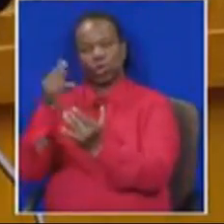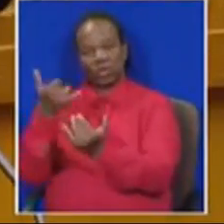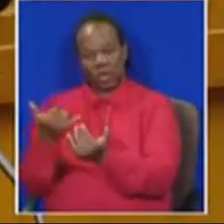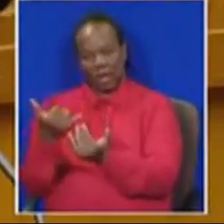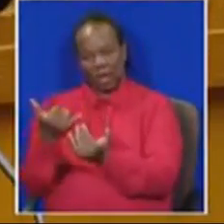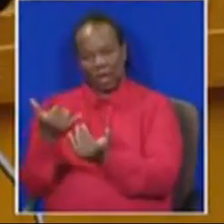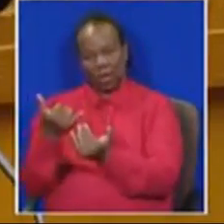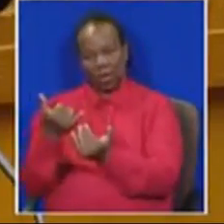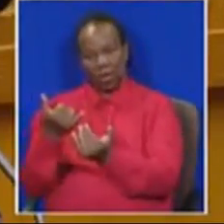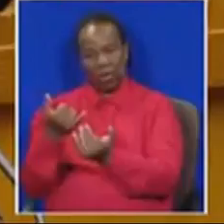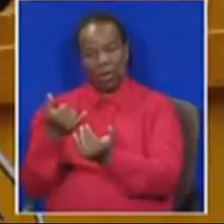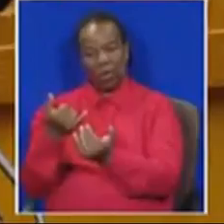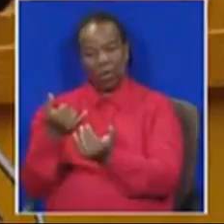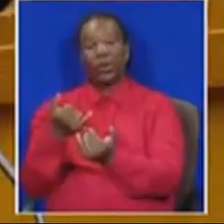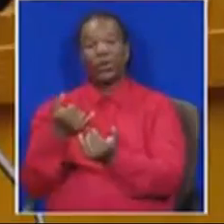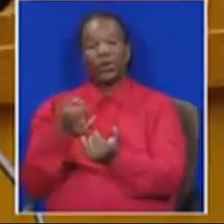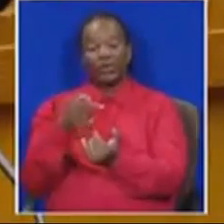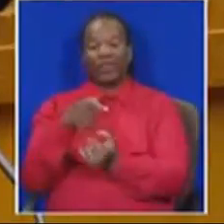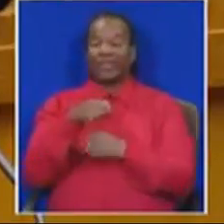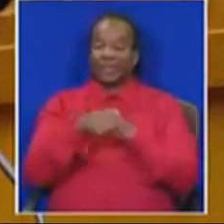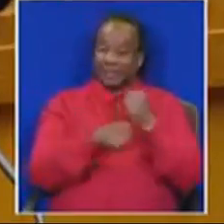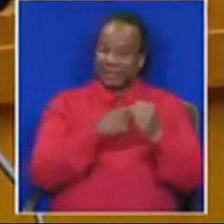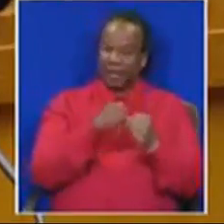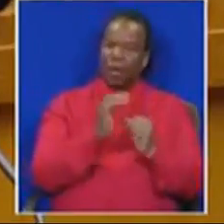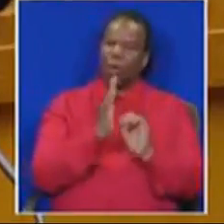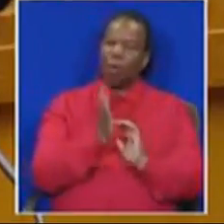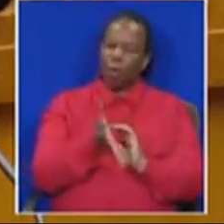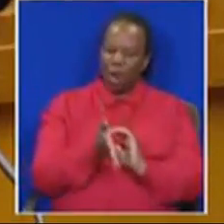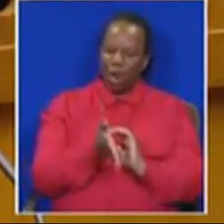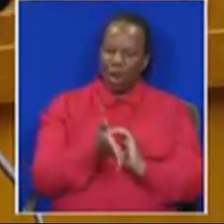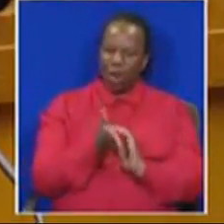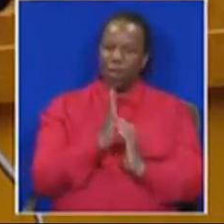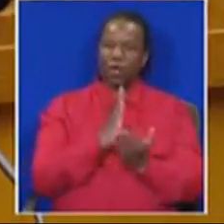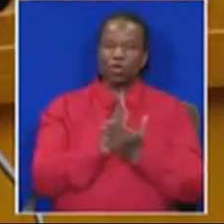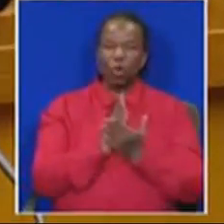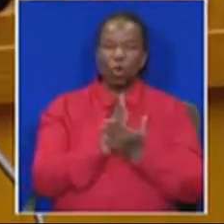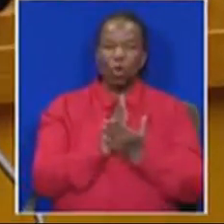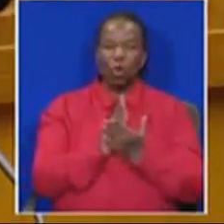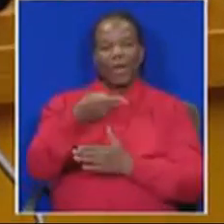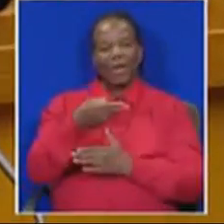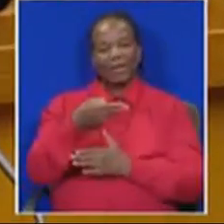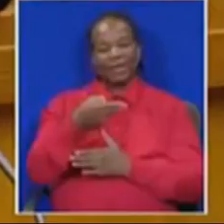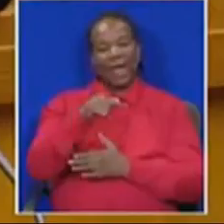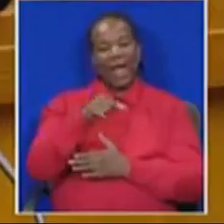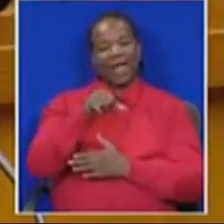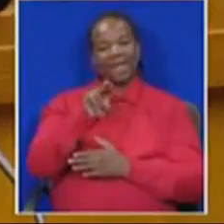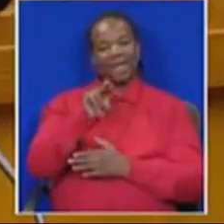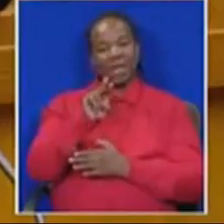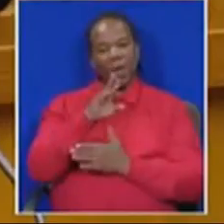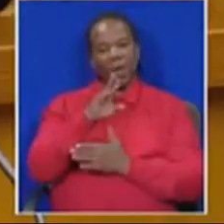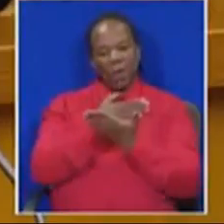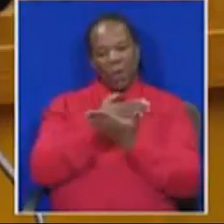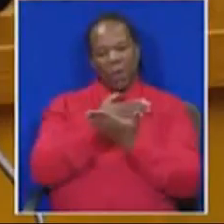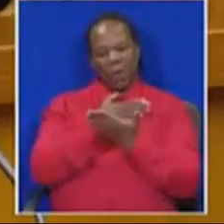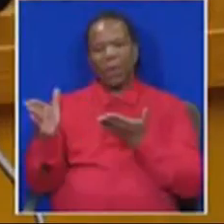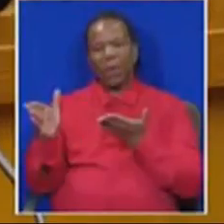take the next critical steps to eliminate HIV from our midst.